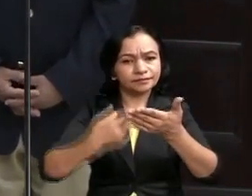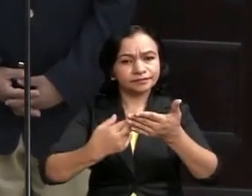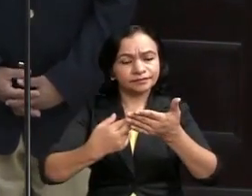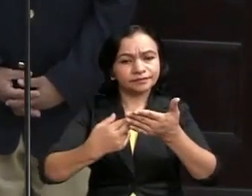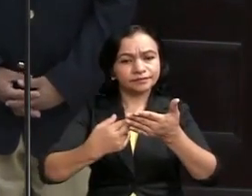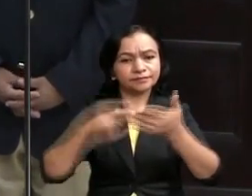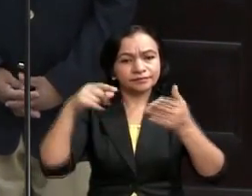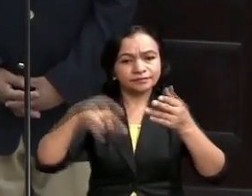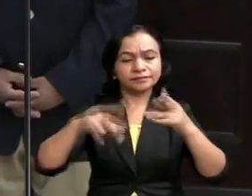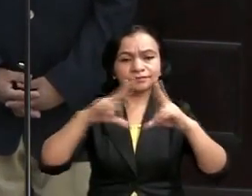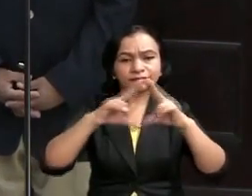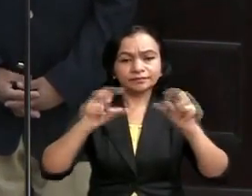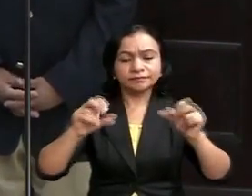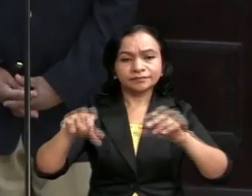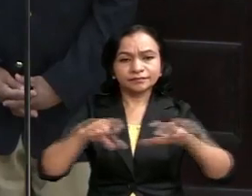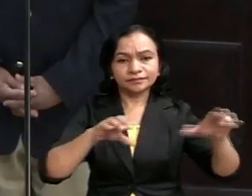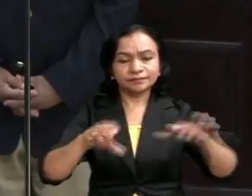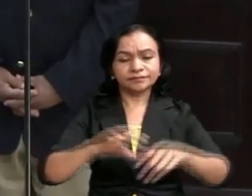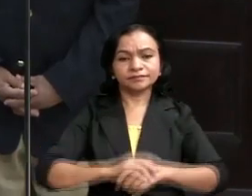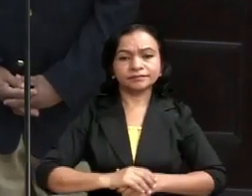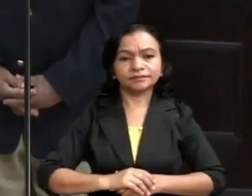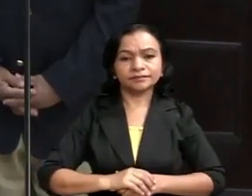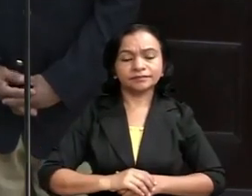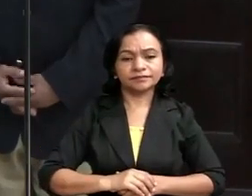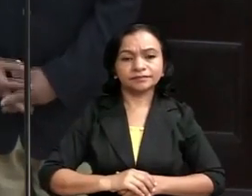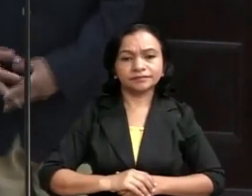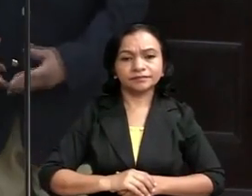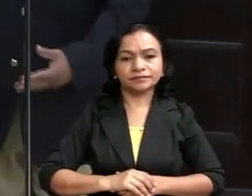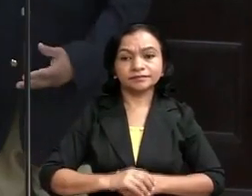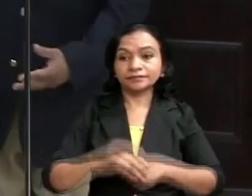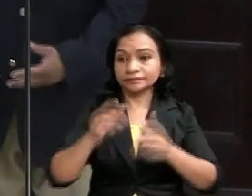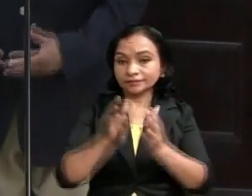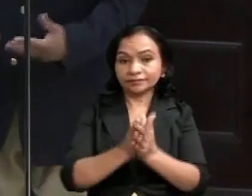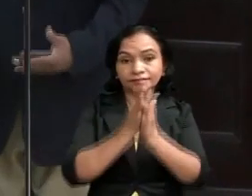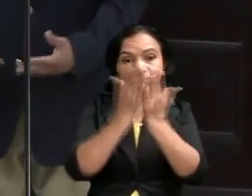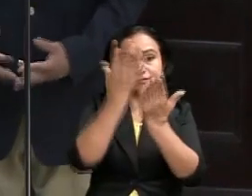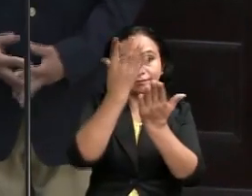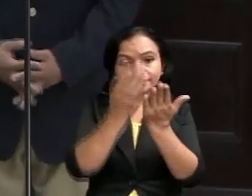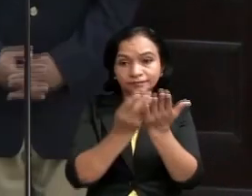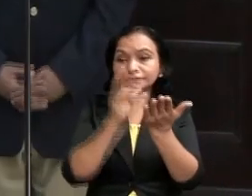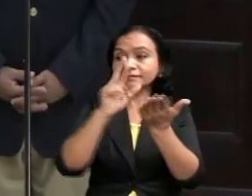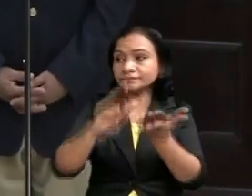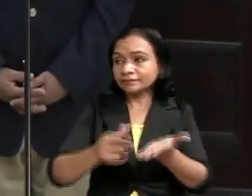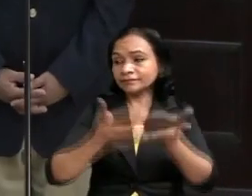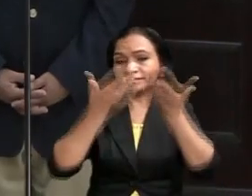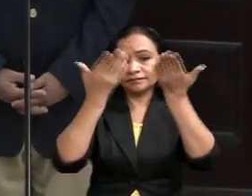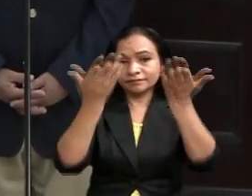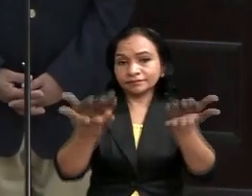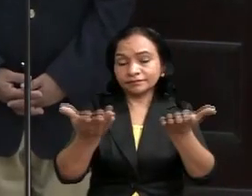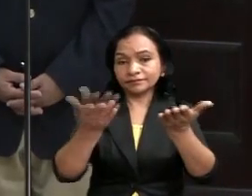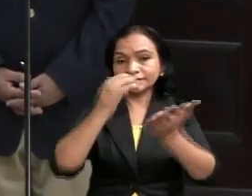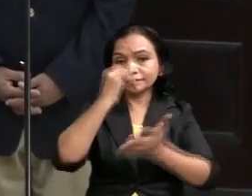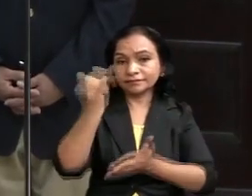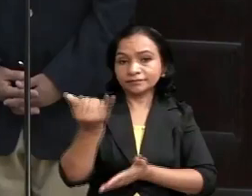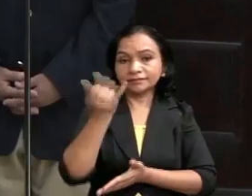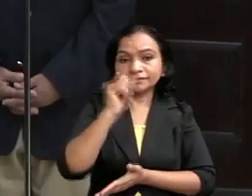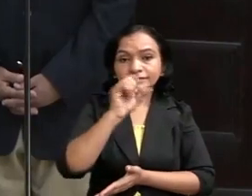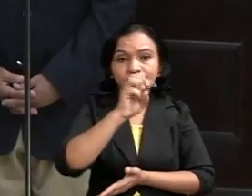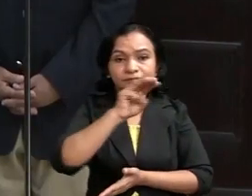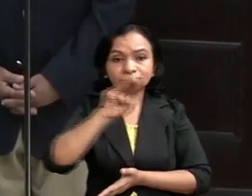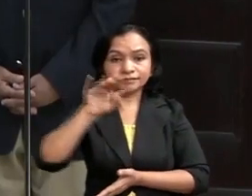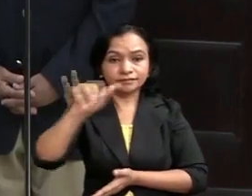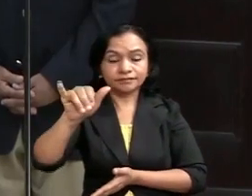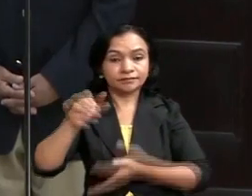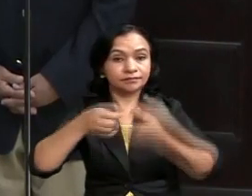eventos. And this Bible is a gift from Brother Swagger. Esta Biblia es un regalo del evangelista Jimmy Swagger. And the Sun